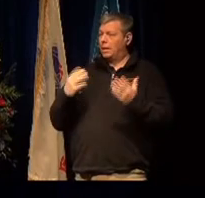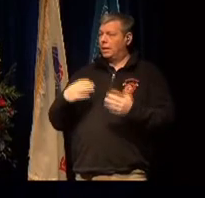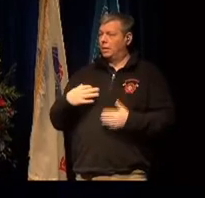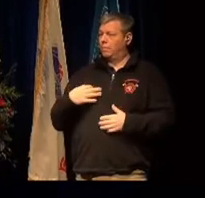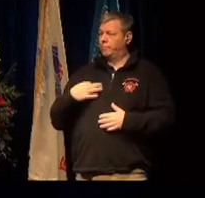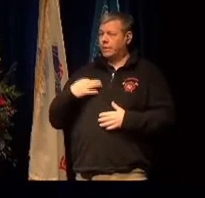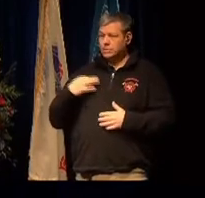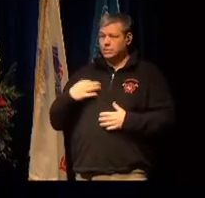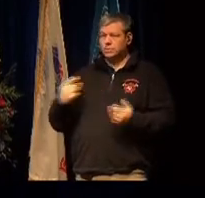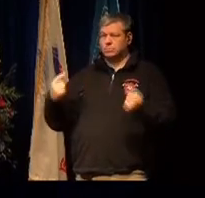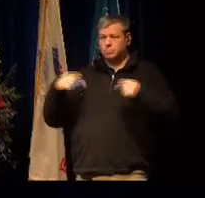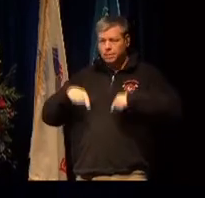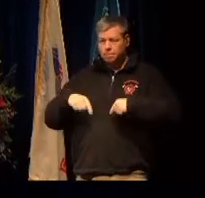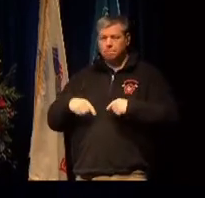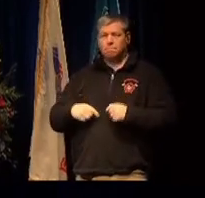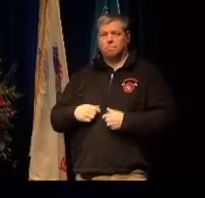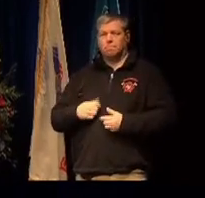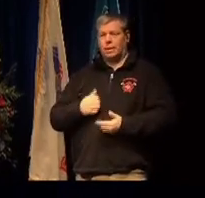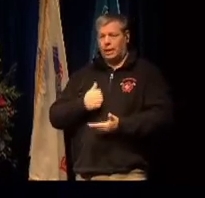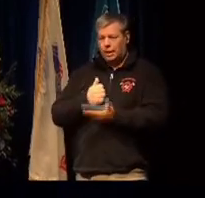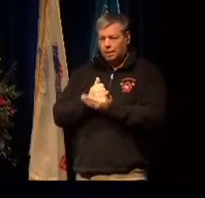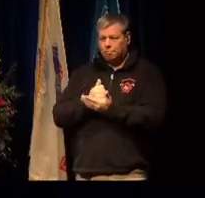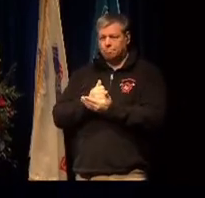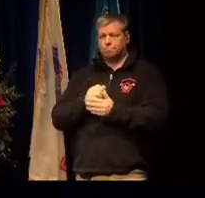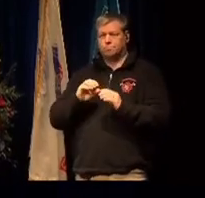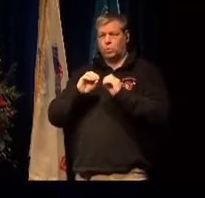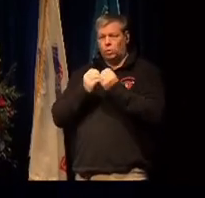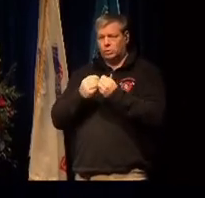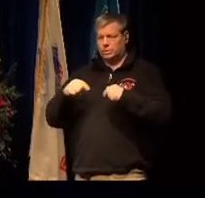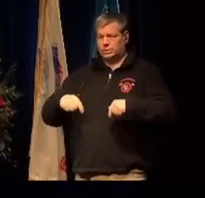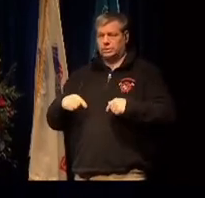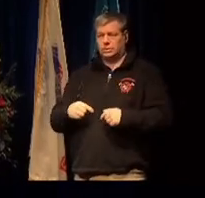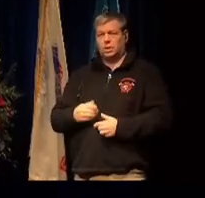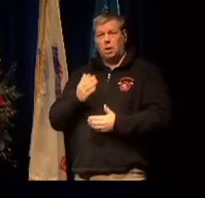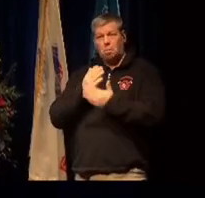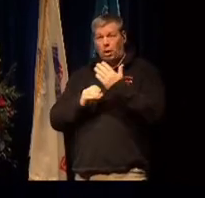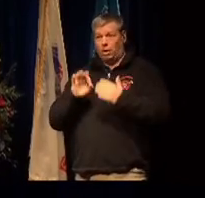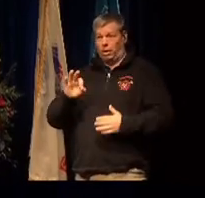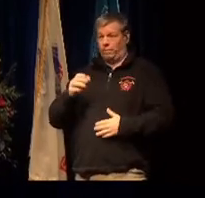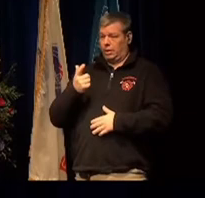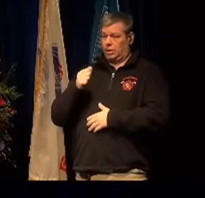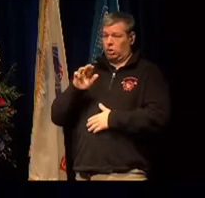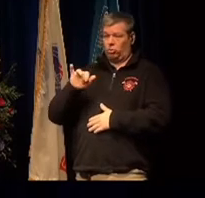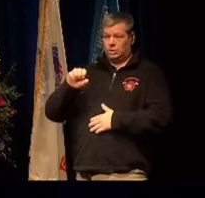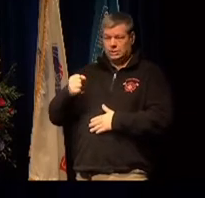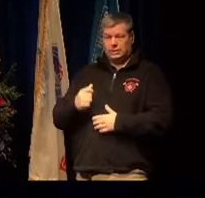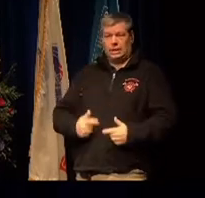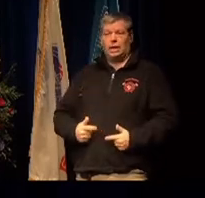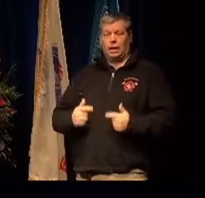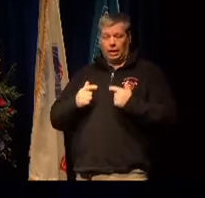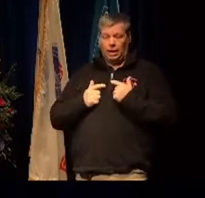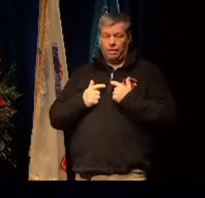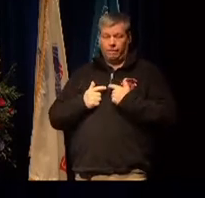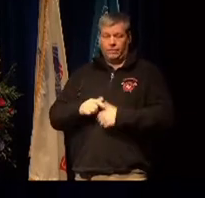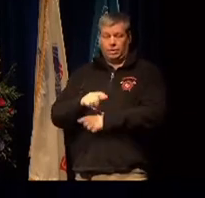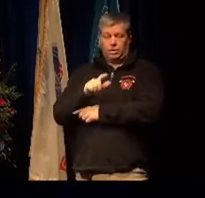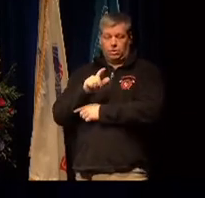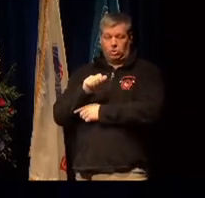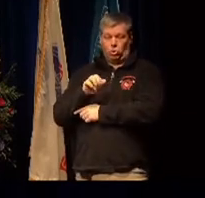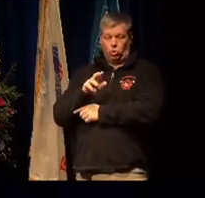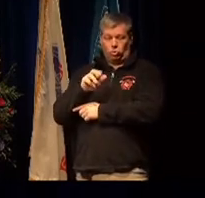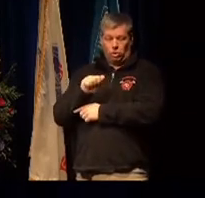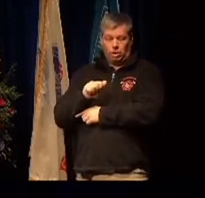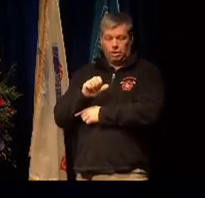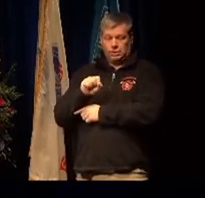of making this event and putting this together, and a part of Gary's life as well. Jamie Saunders, the president and CEO of the United Way of